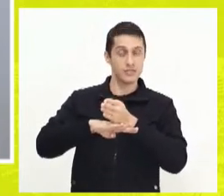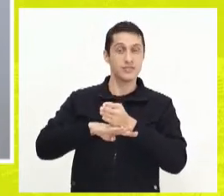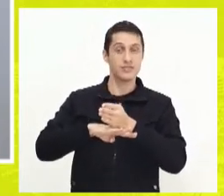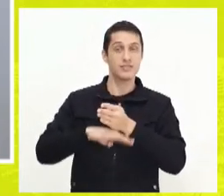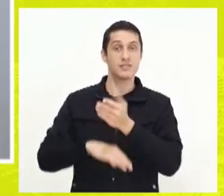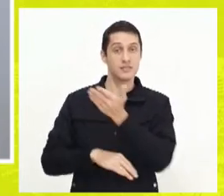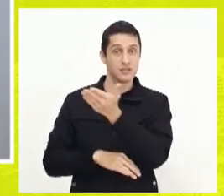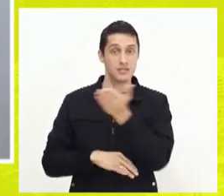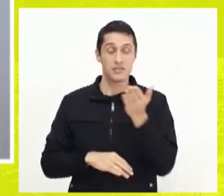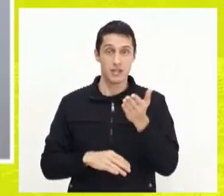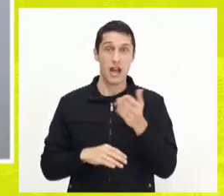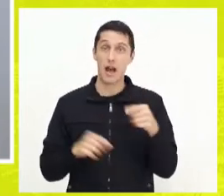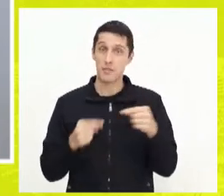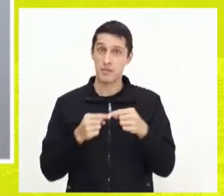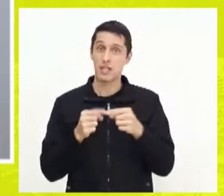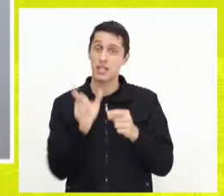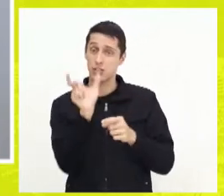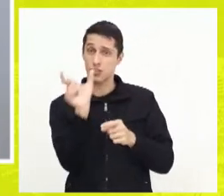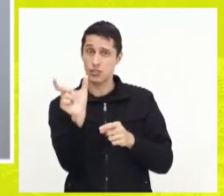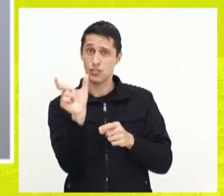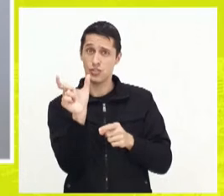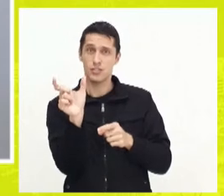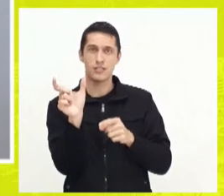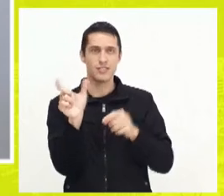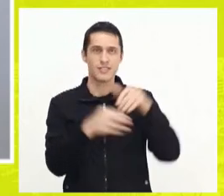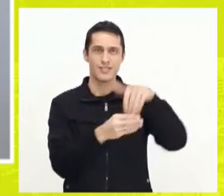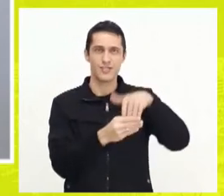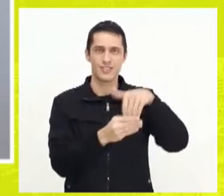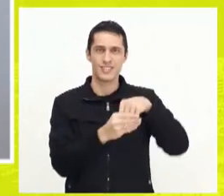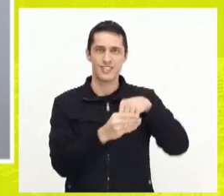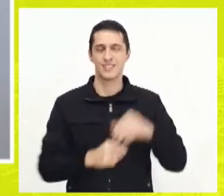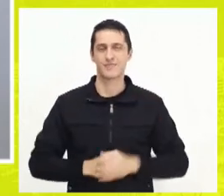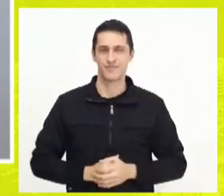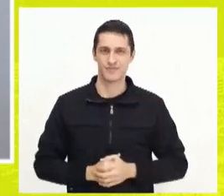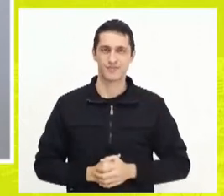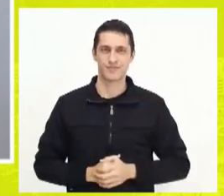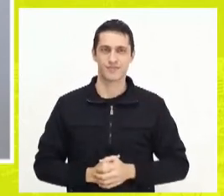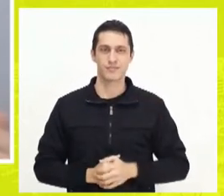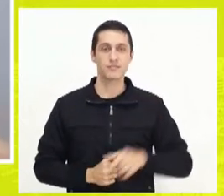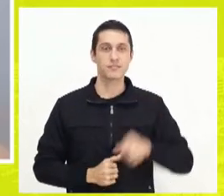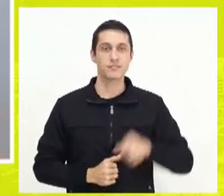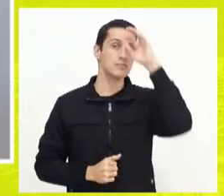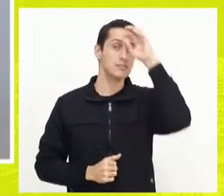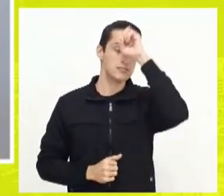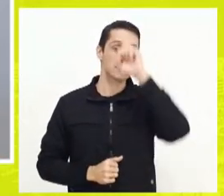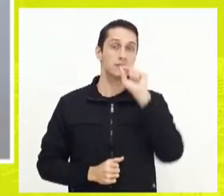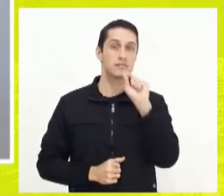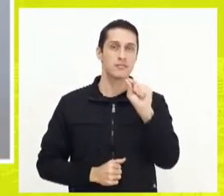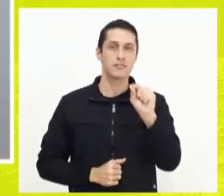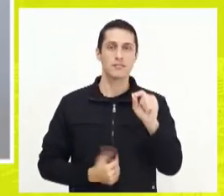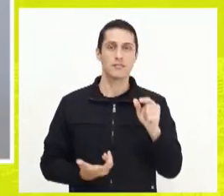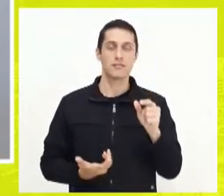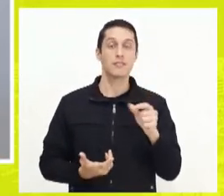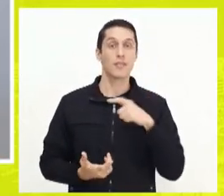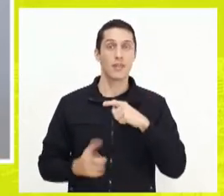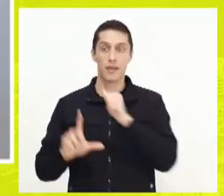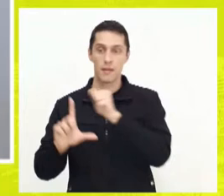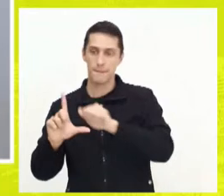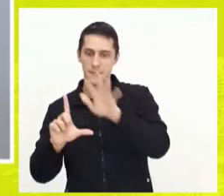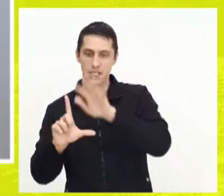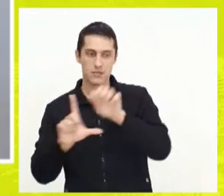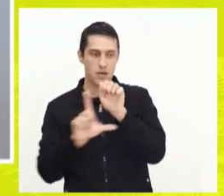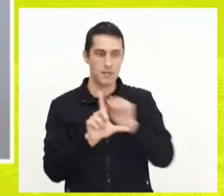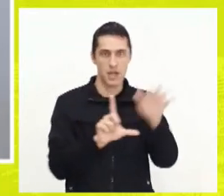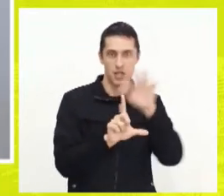on uh the voting card service update so since we learned that when we have the